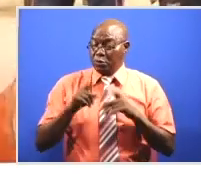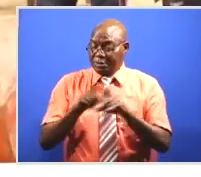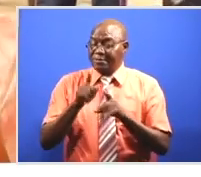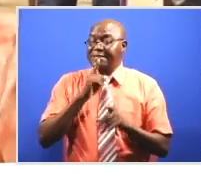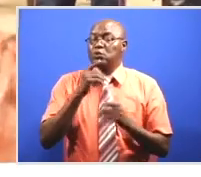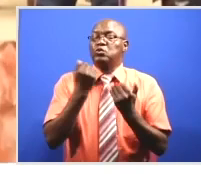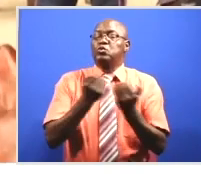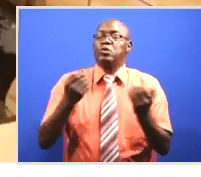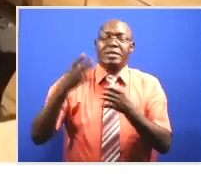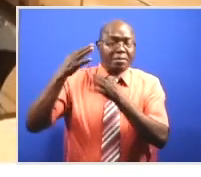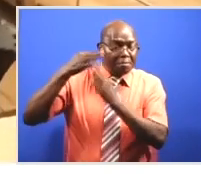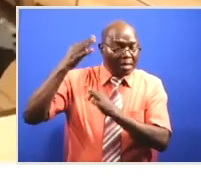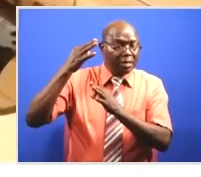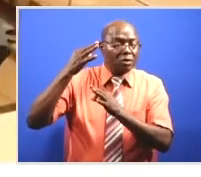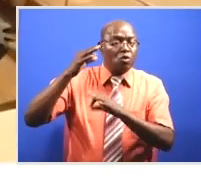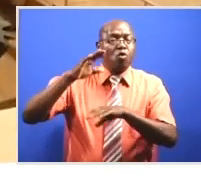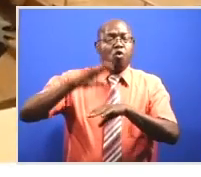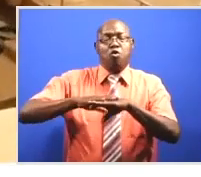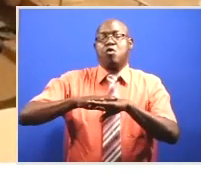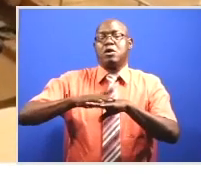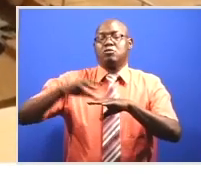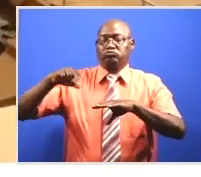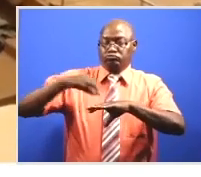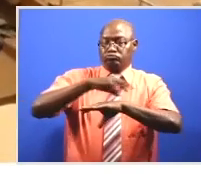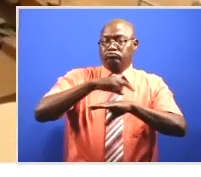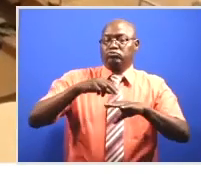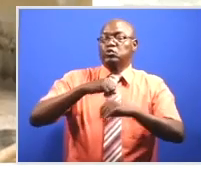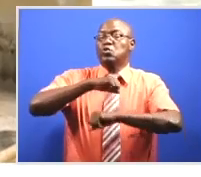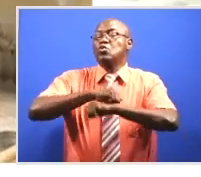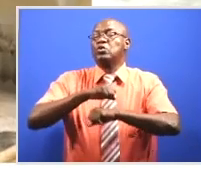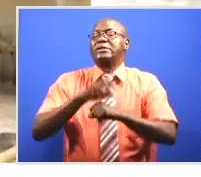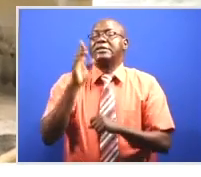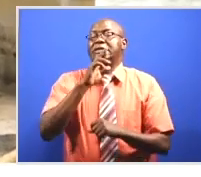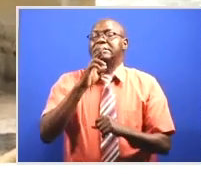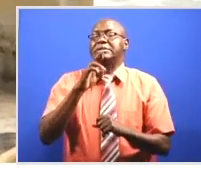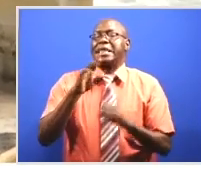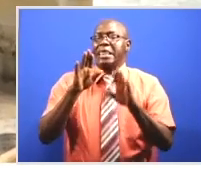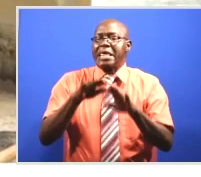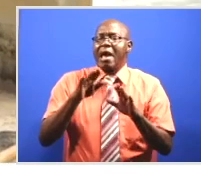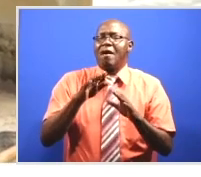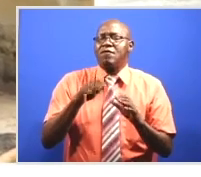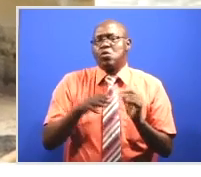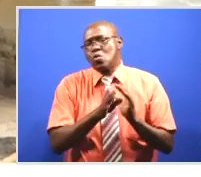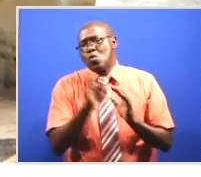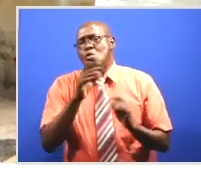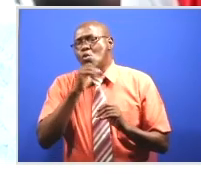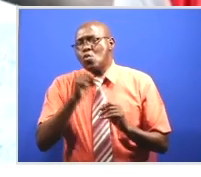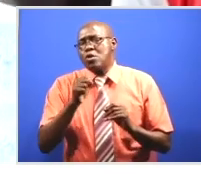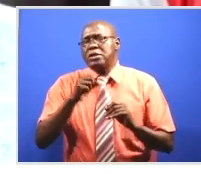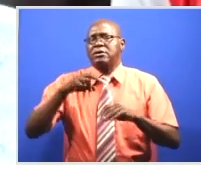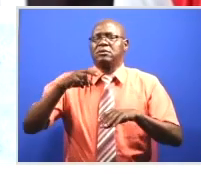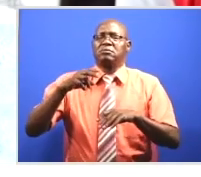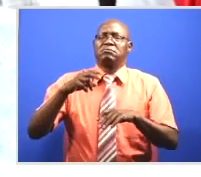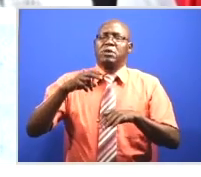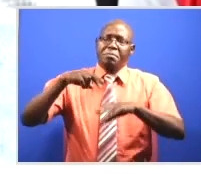who depend on the bridge to cross over to schools were at risk, as they have to carefully maneuver the old bridge to access their schools. Tuko